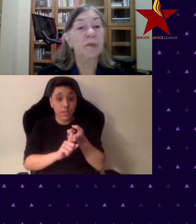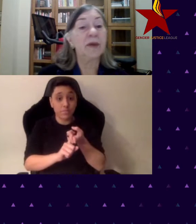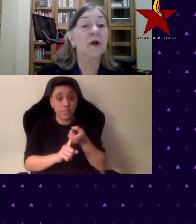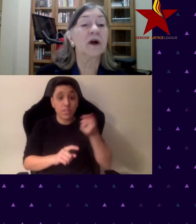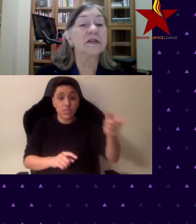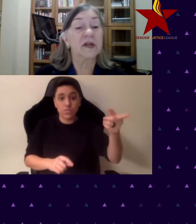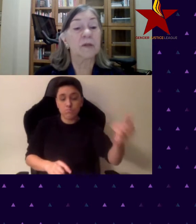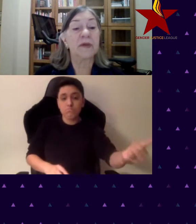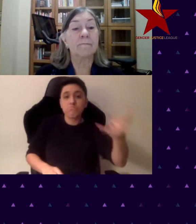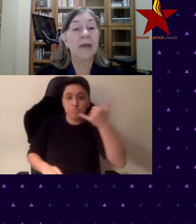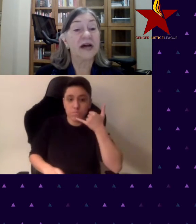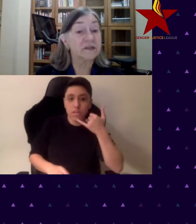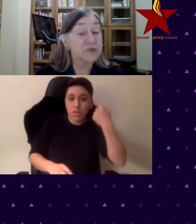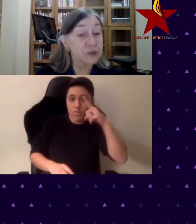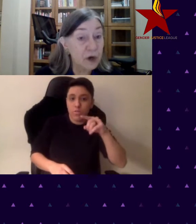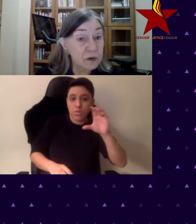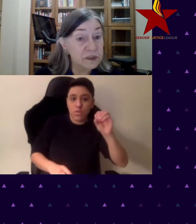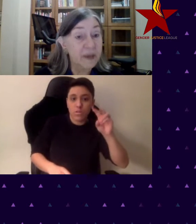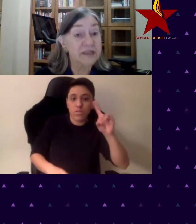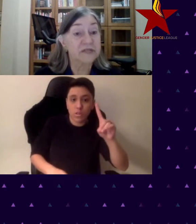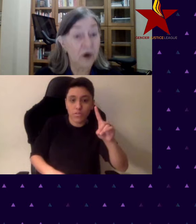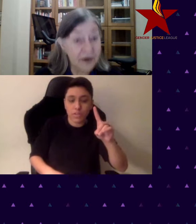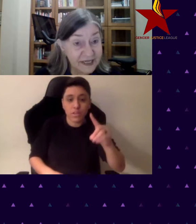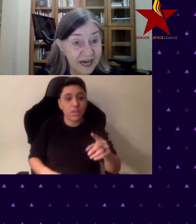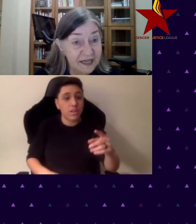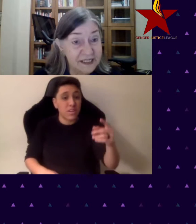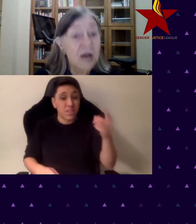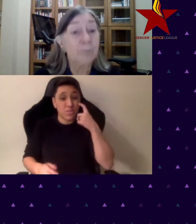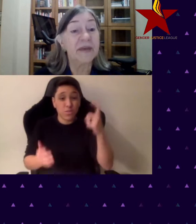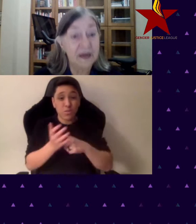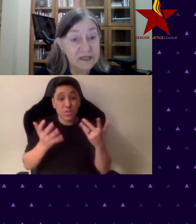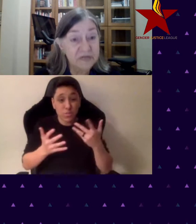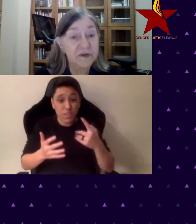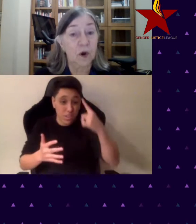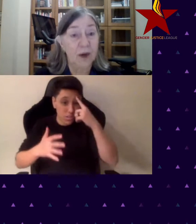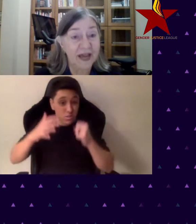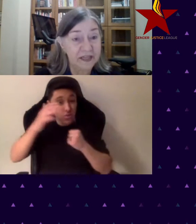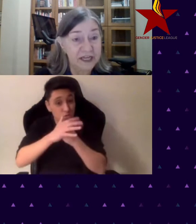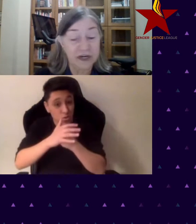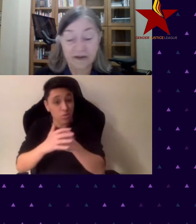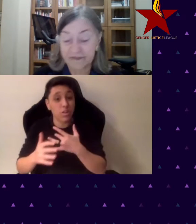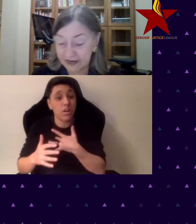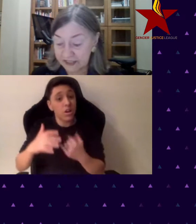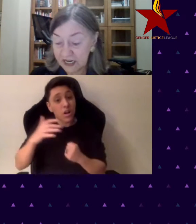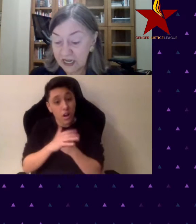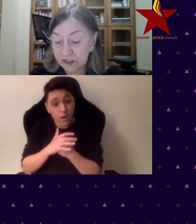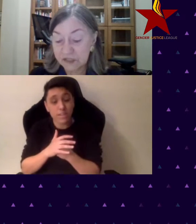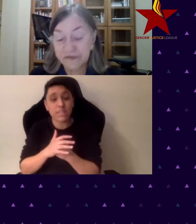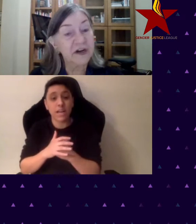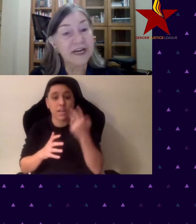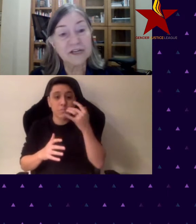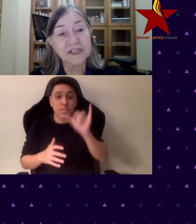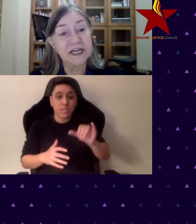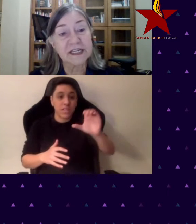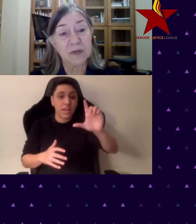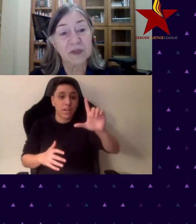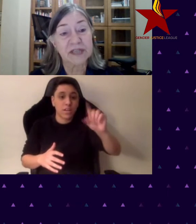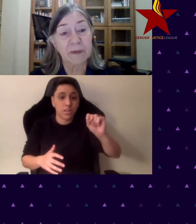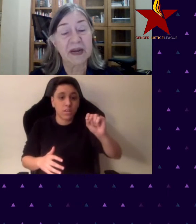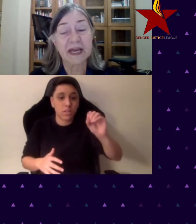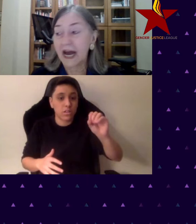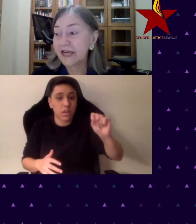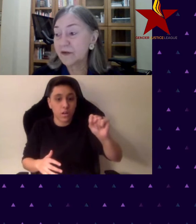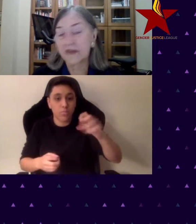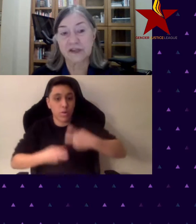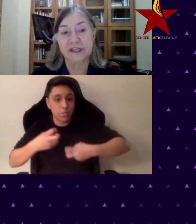saying that people are developing massive strokes, massive heart attacks because of the coagulation effect. So it's very interesting to see